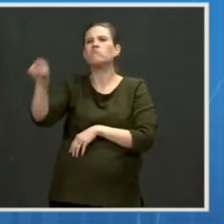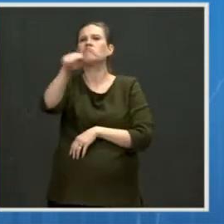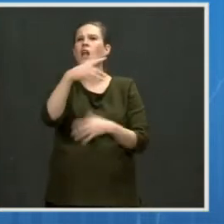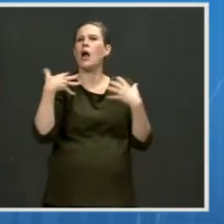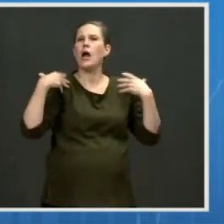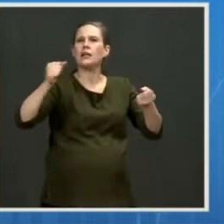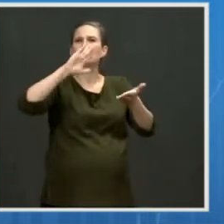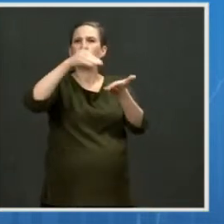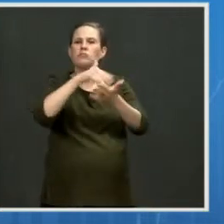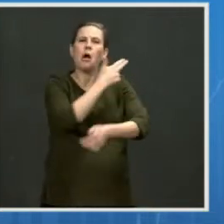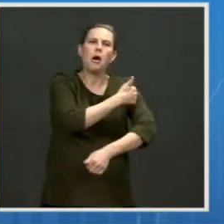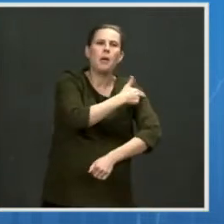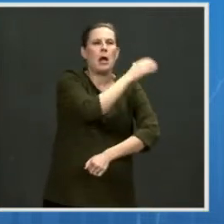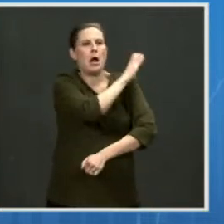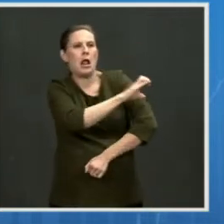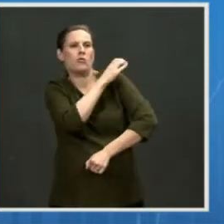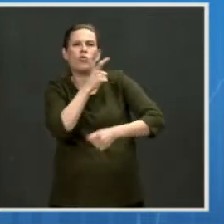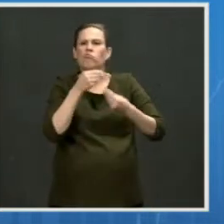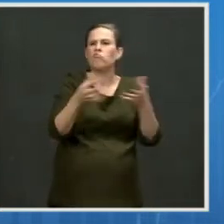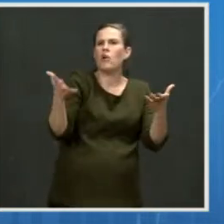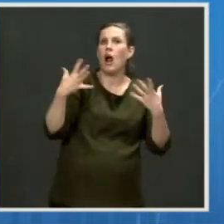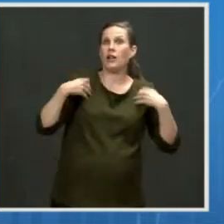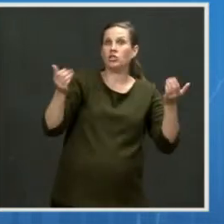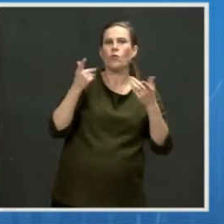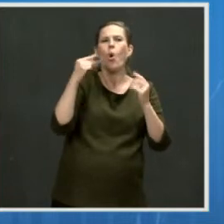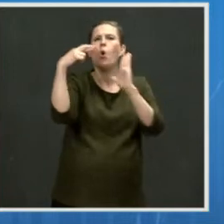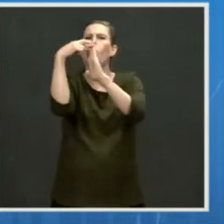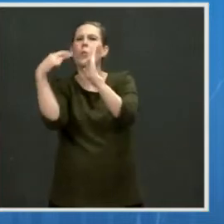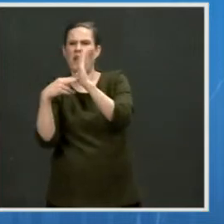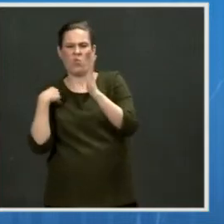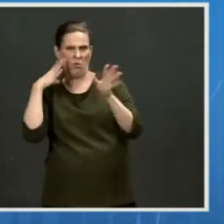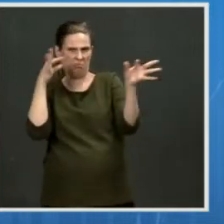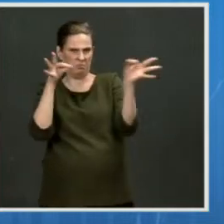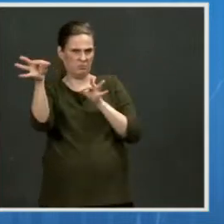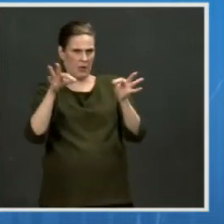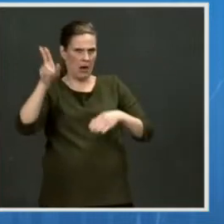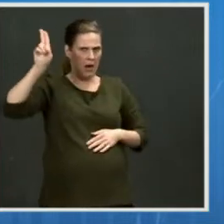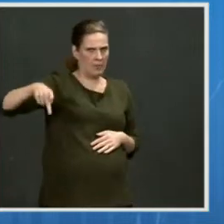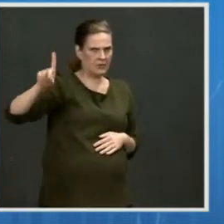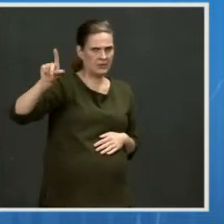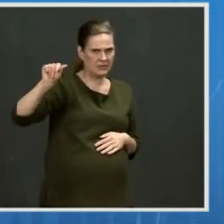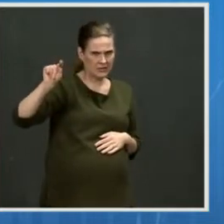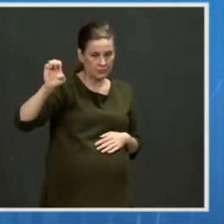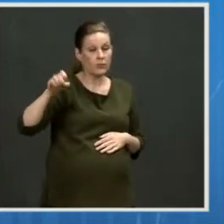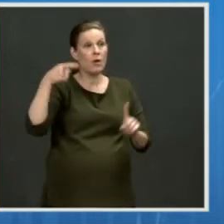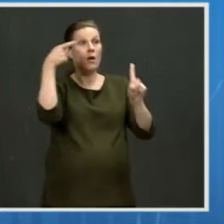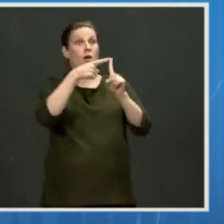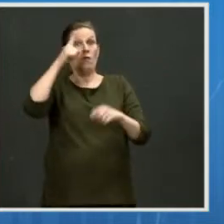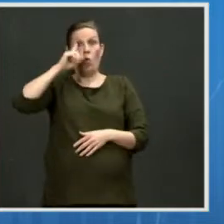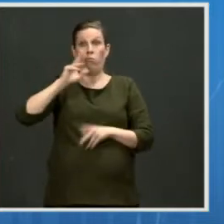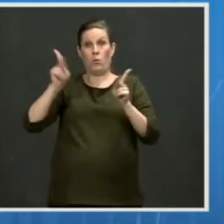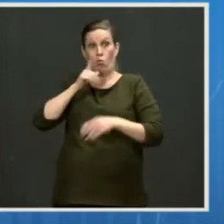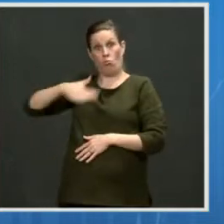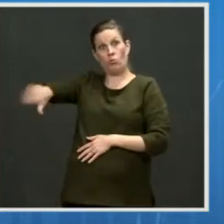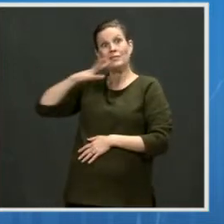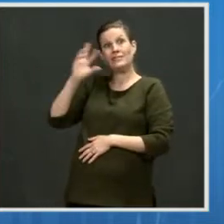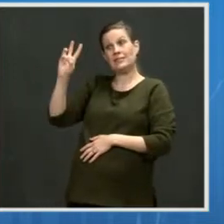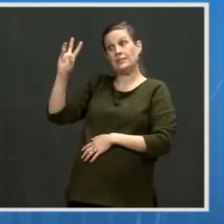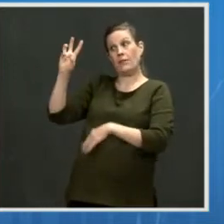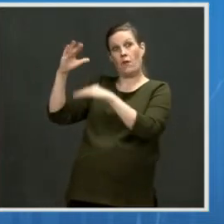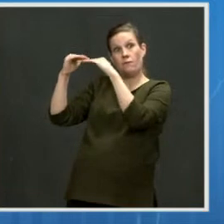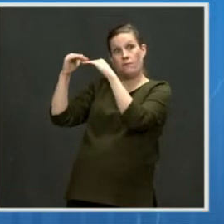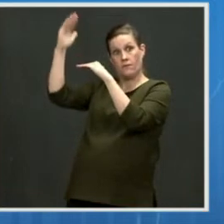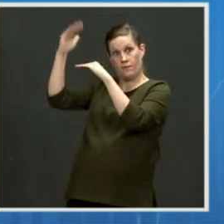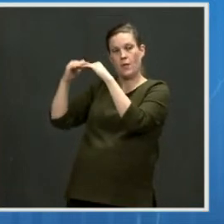health services to community-dwelling adults age 65 and older, as well as to adults of any age living with